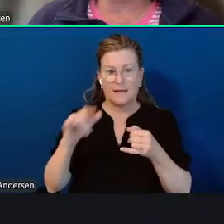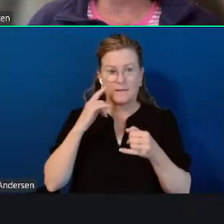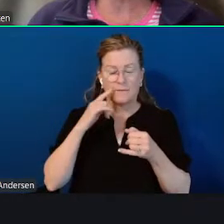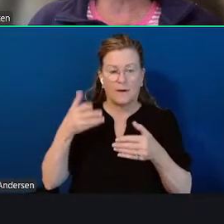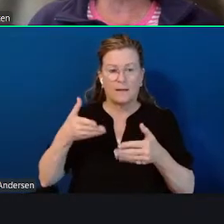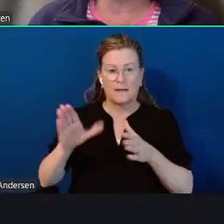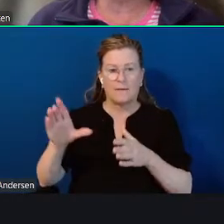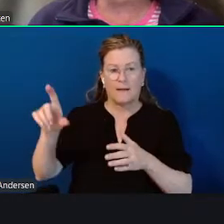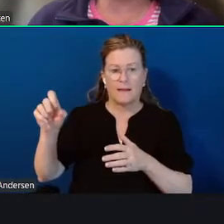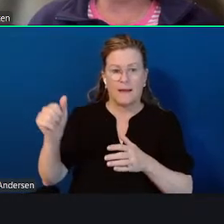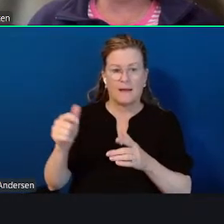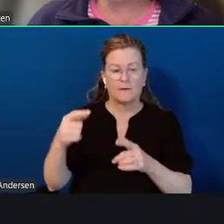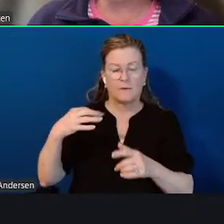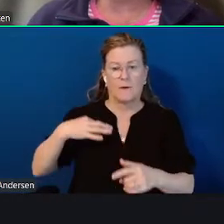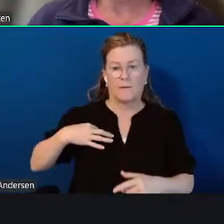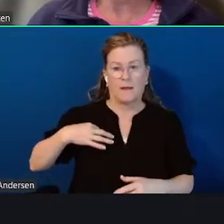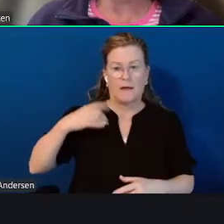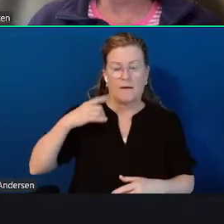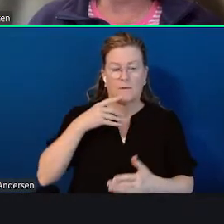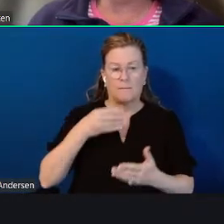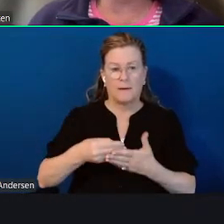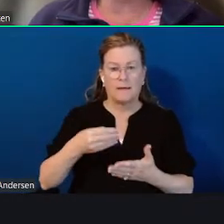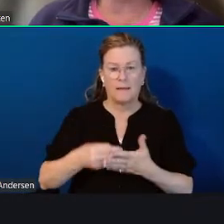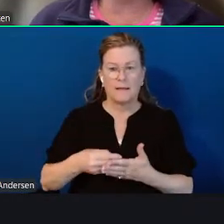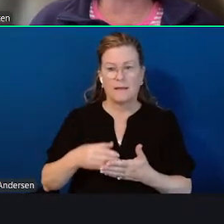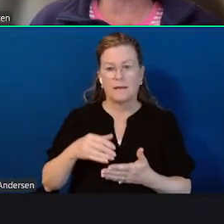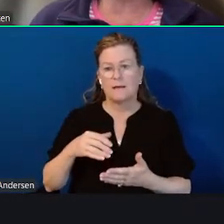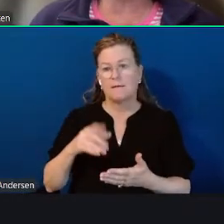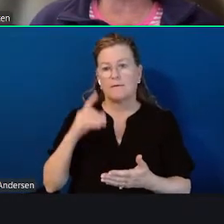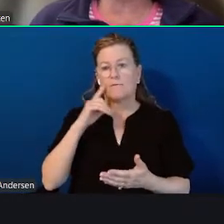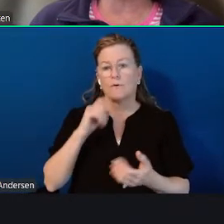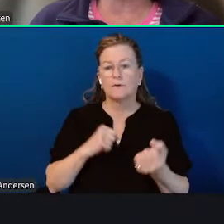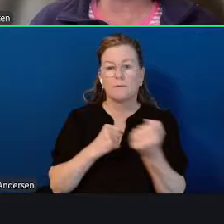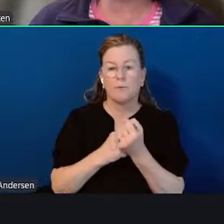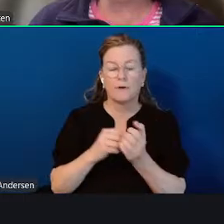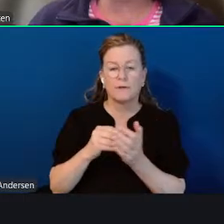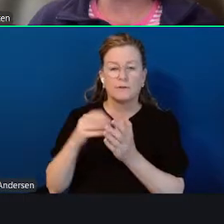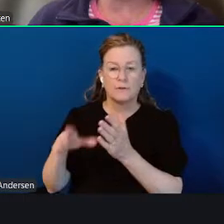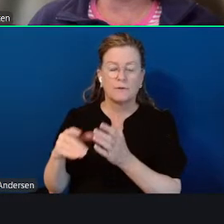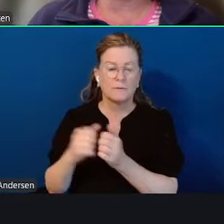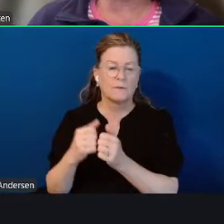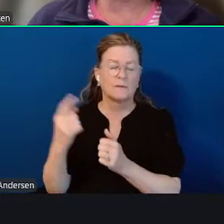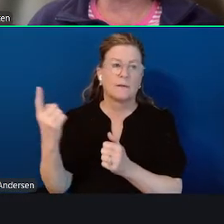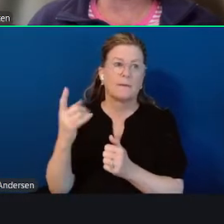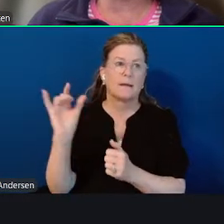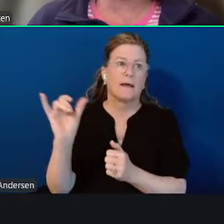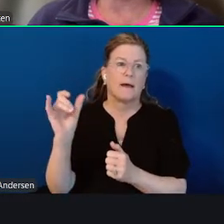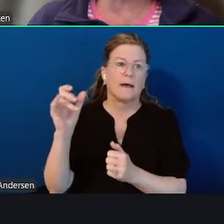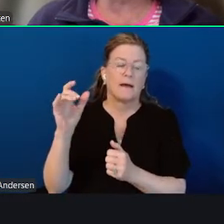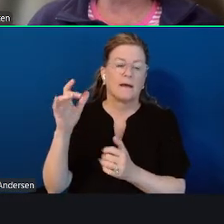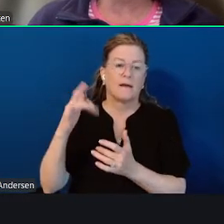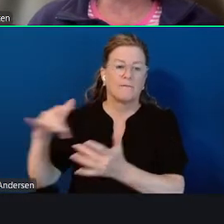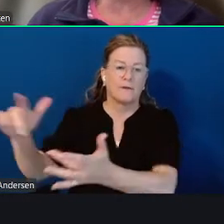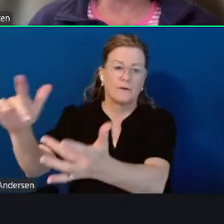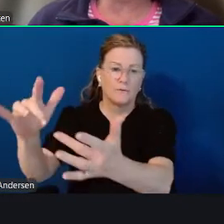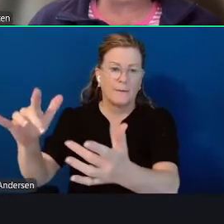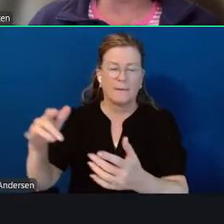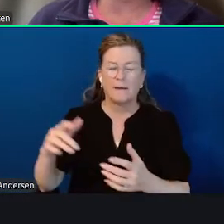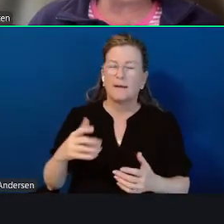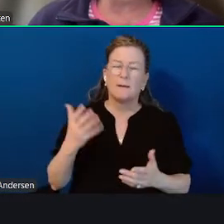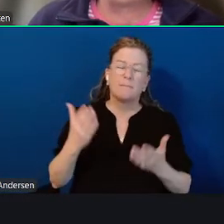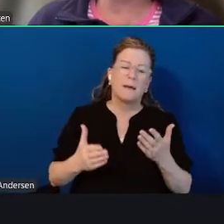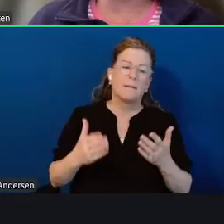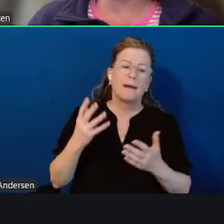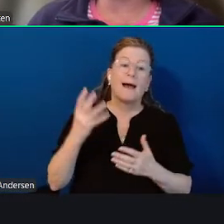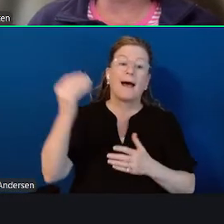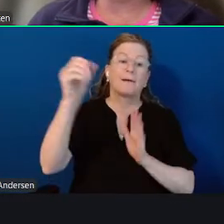allow LEAs to apply for money that would support students in something like a field trip. When I say a field trip, maybe an